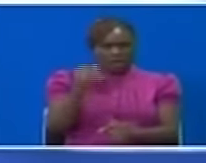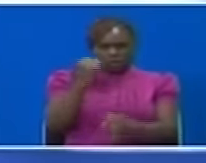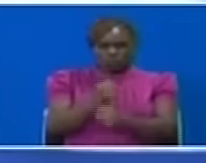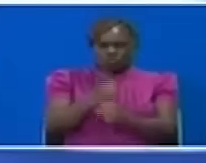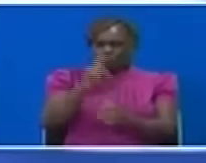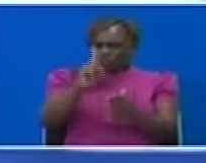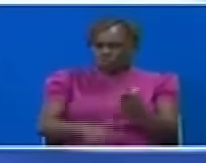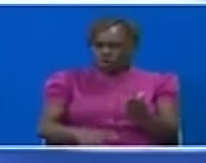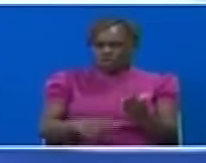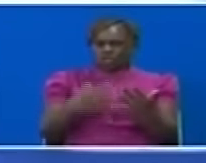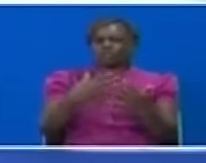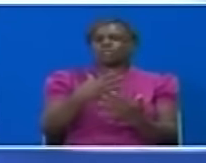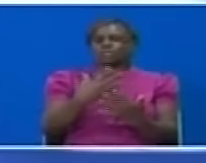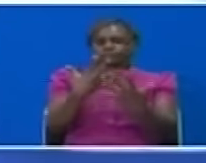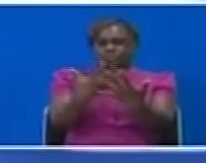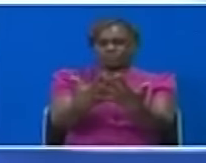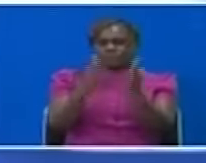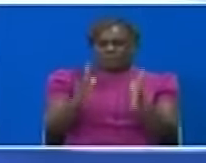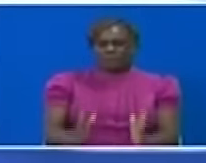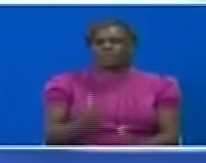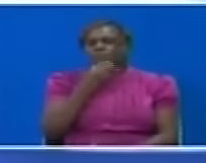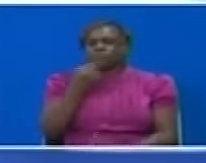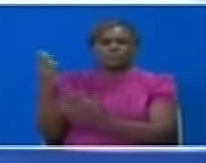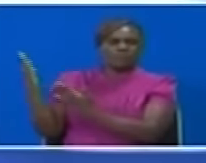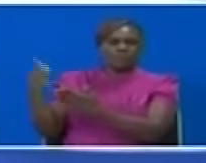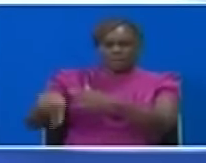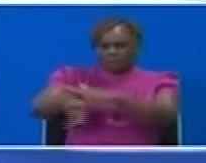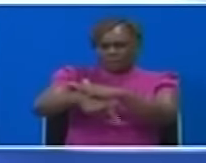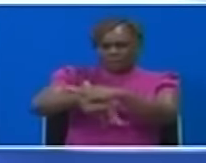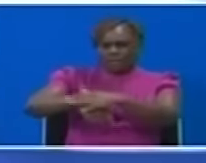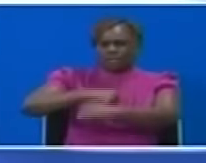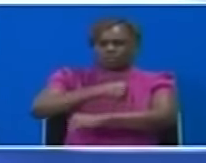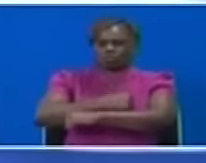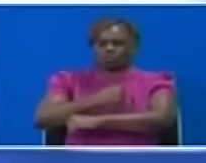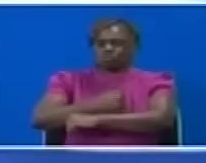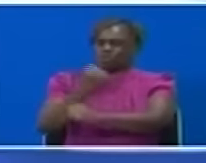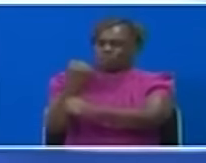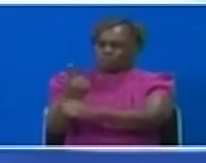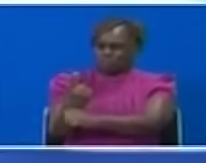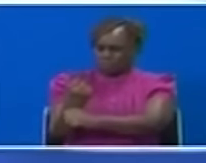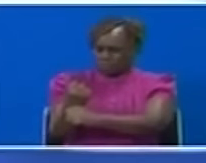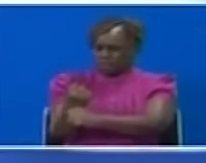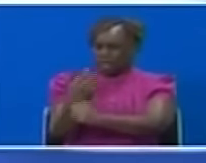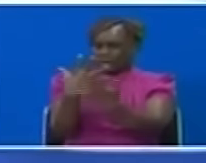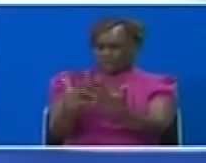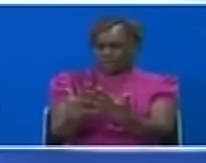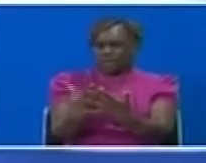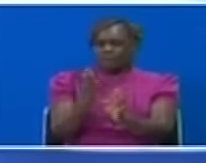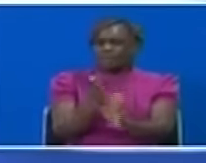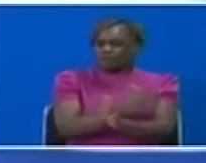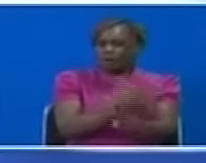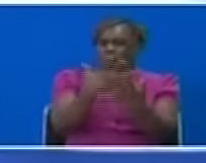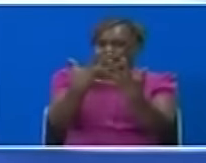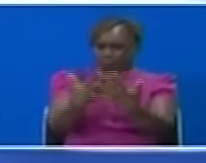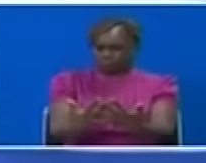the detainee, Omar Owaki Umod, a primary school teacher arrested on suspicion of having terror links. Prior to his